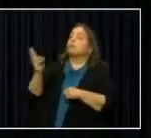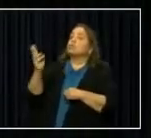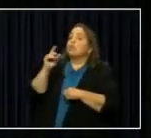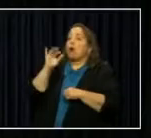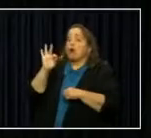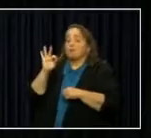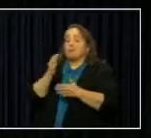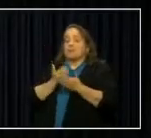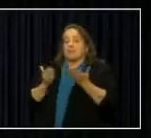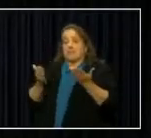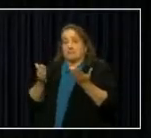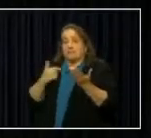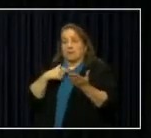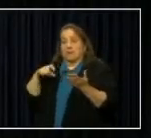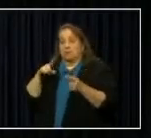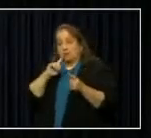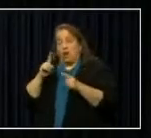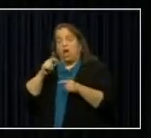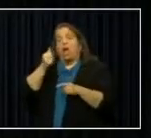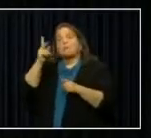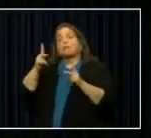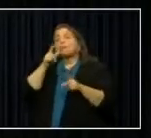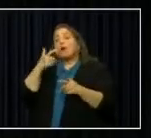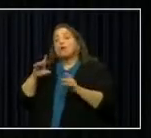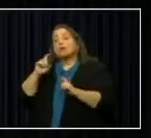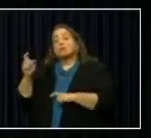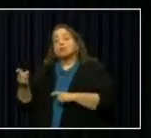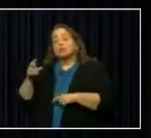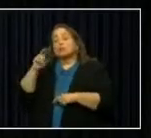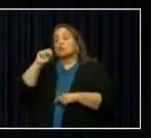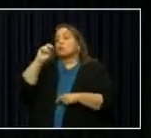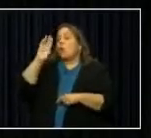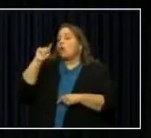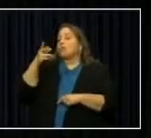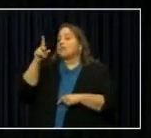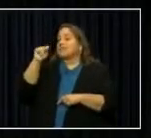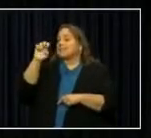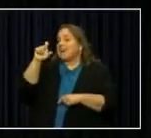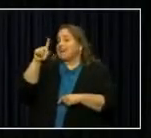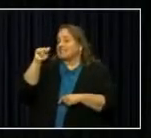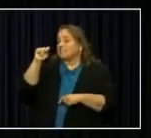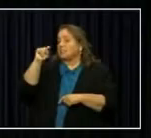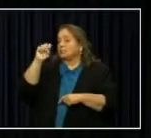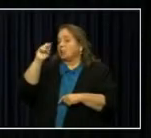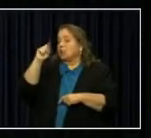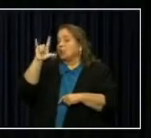different things, the folks that have contributed. Health Tech Solutions, we appreciate your